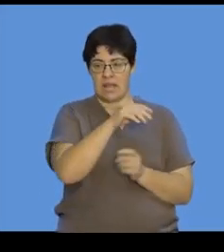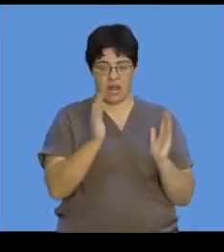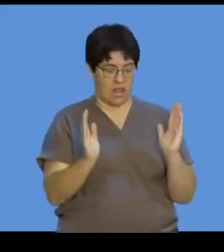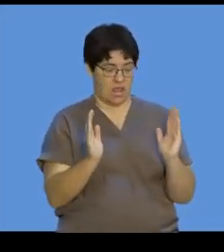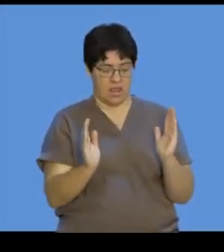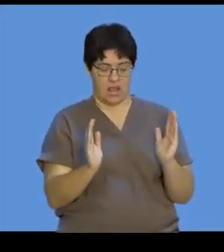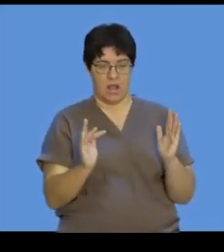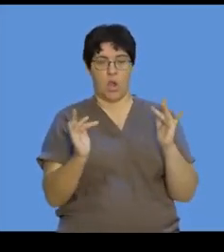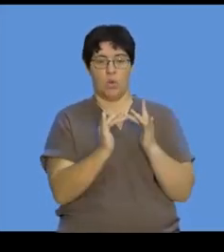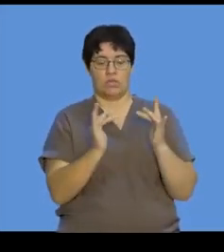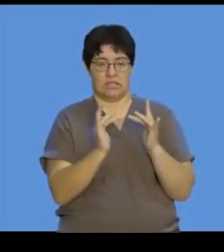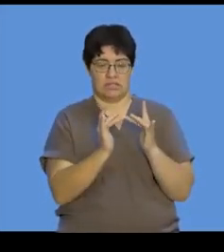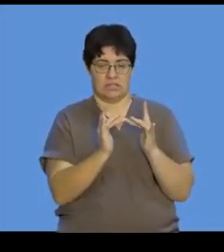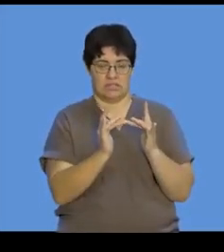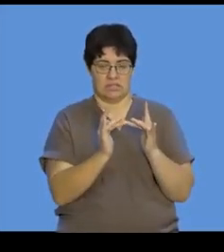of contact,